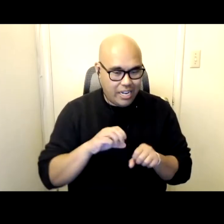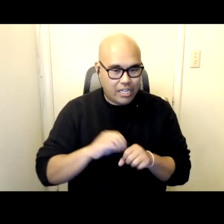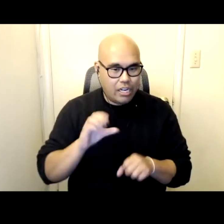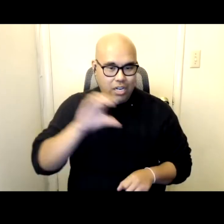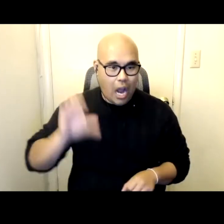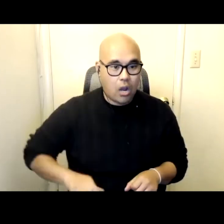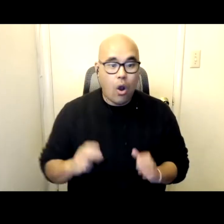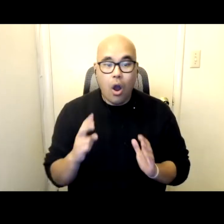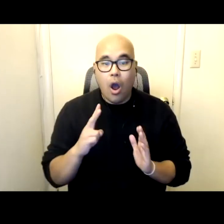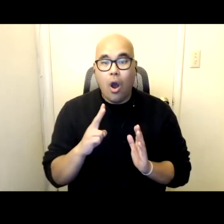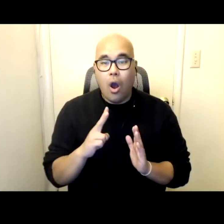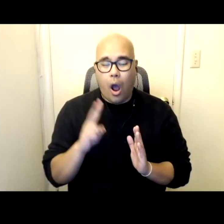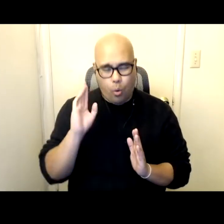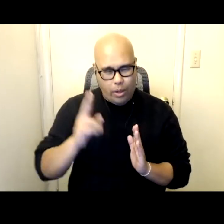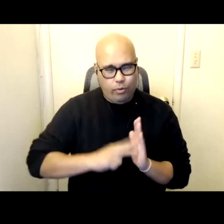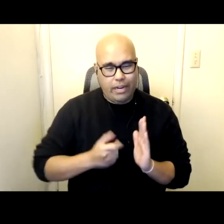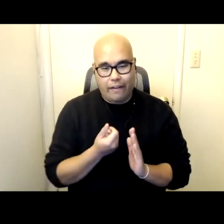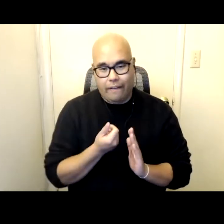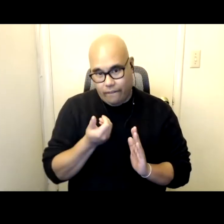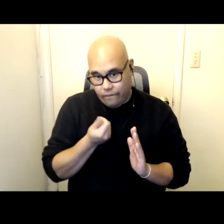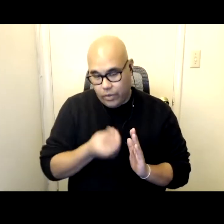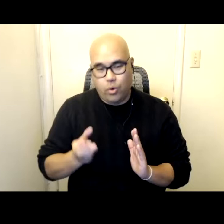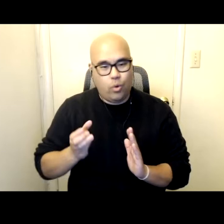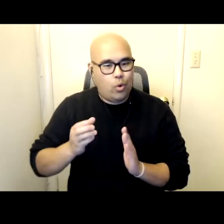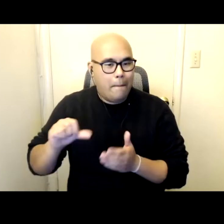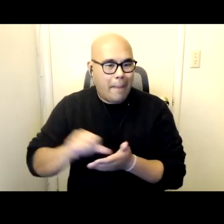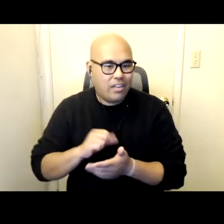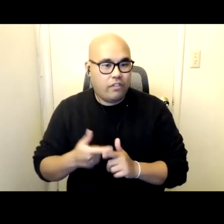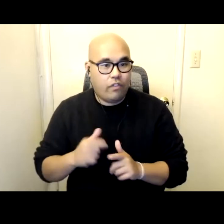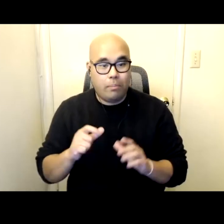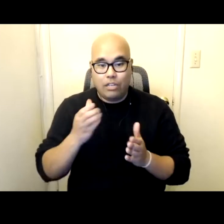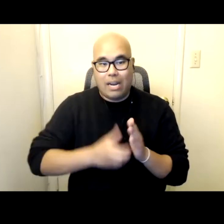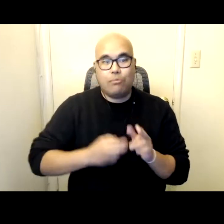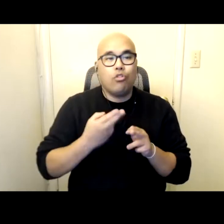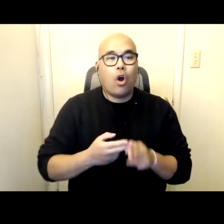read a few pages. The chapter is called Family.